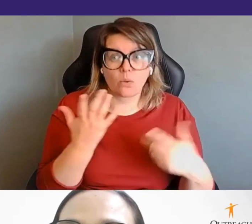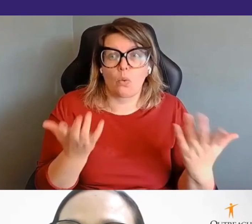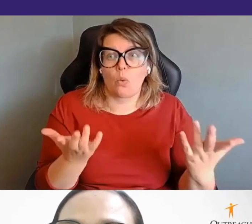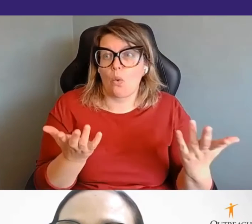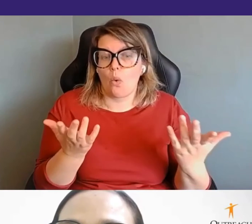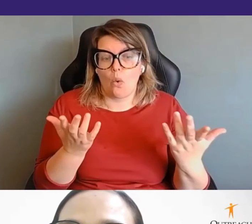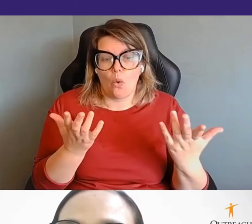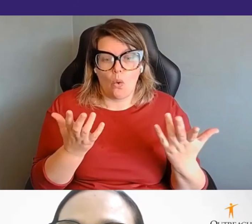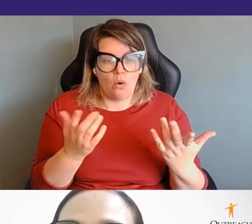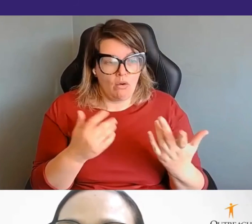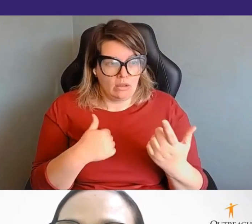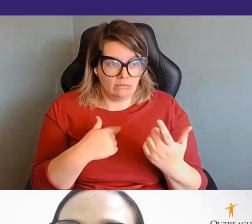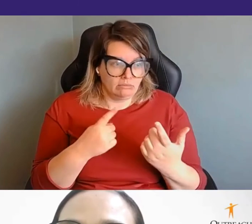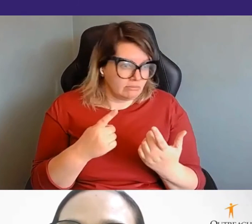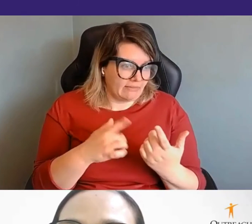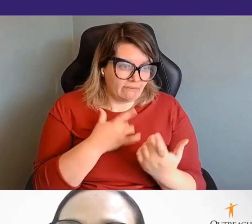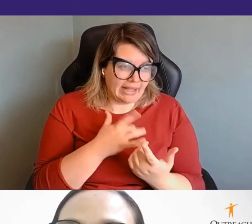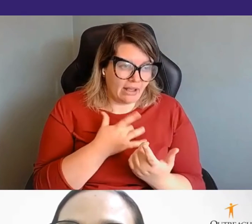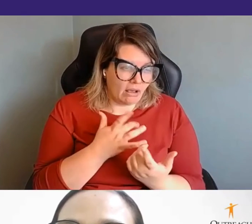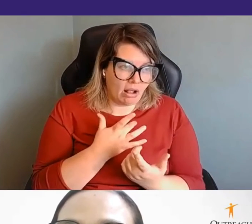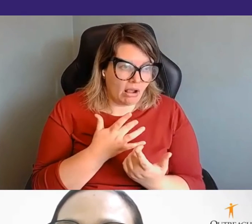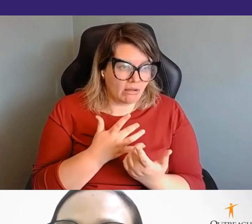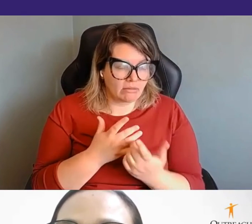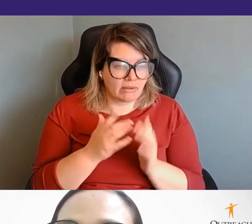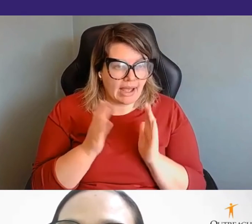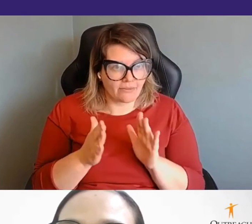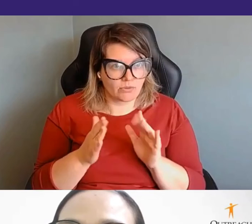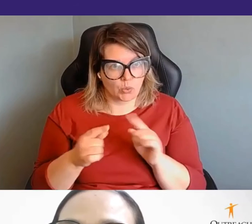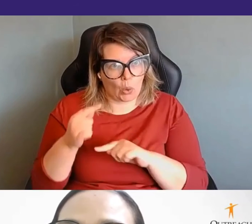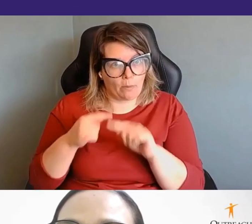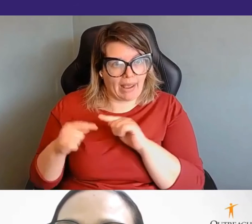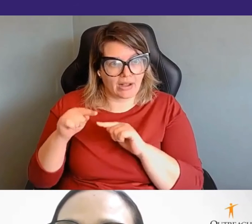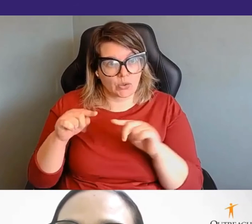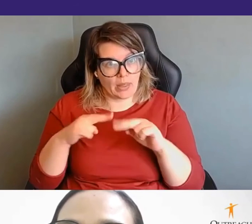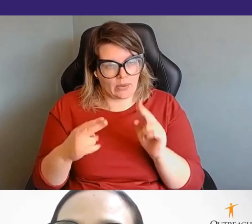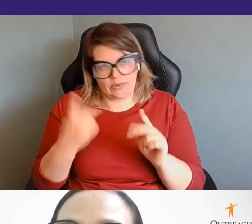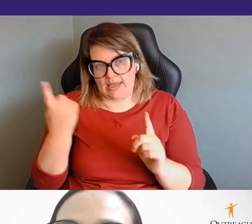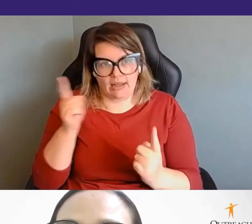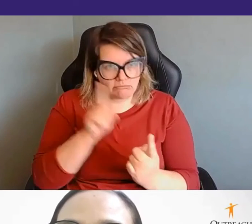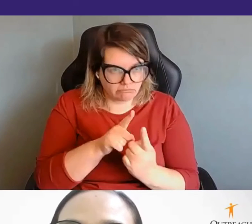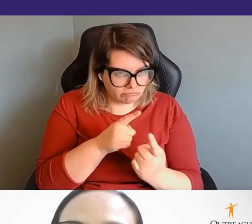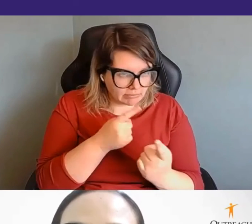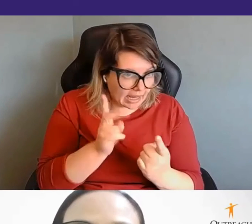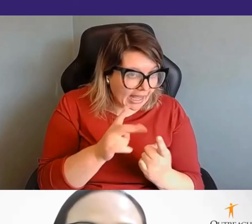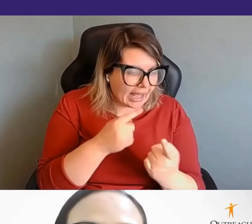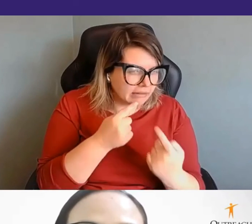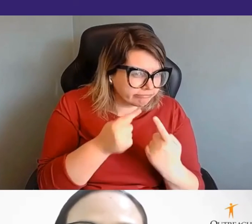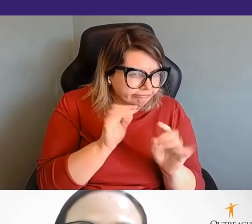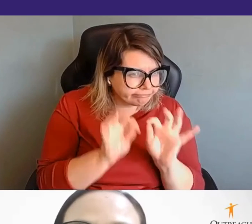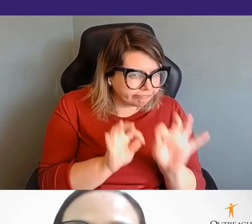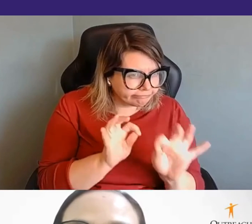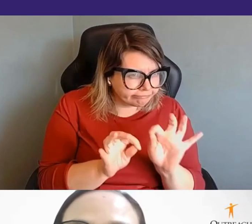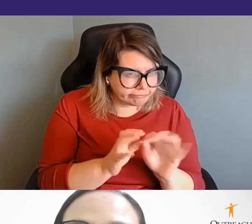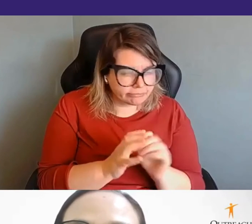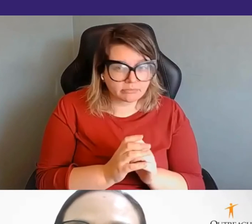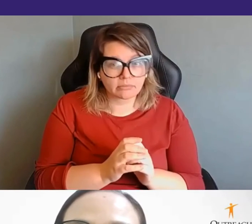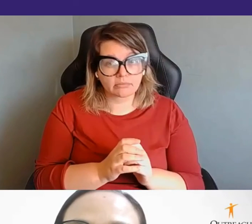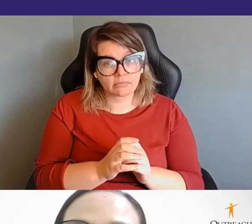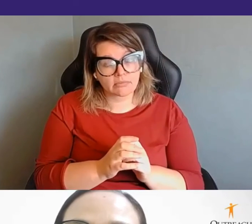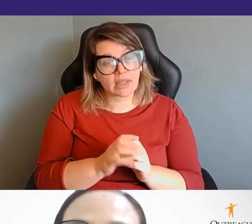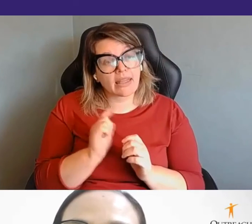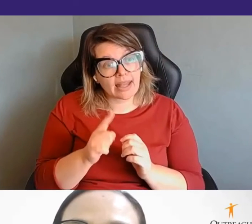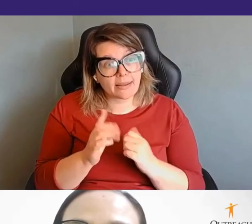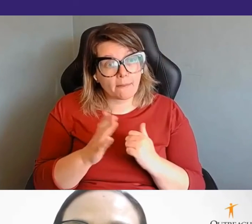they feel that they have to go back to that particular household and just do another round of questions. What makes that